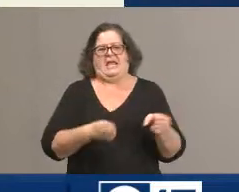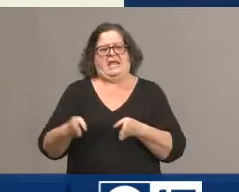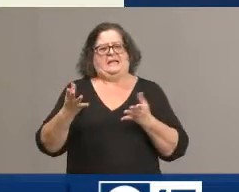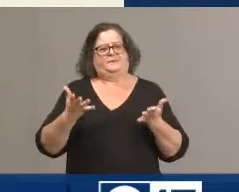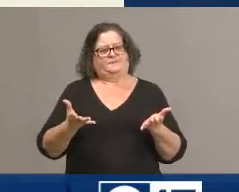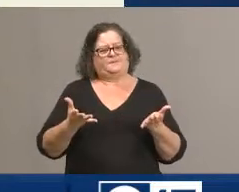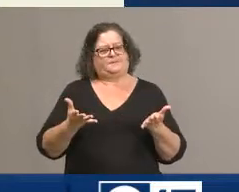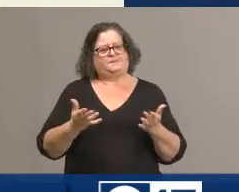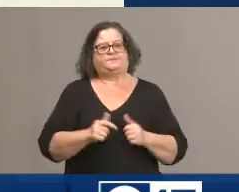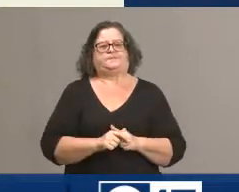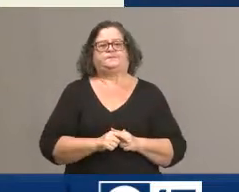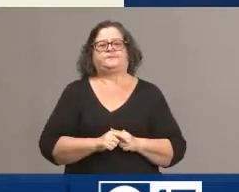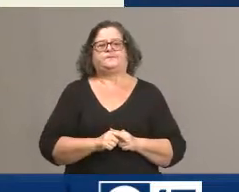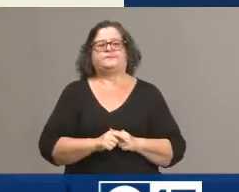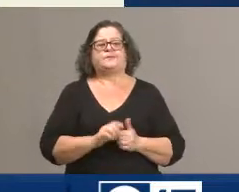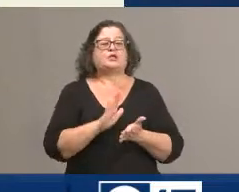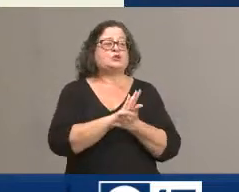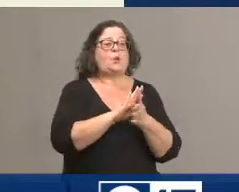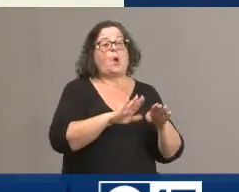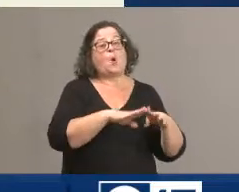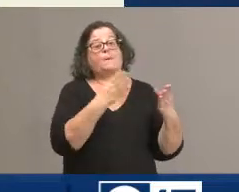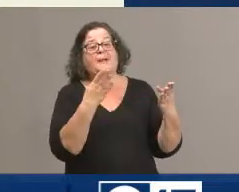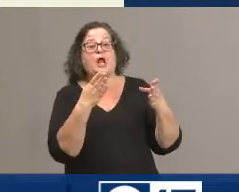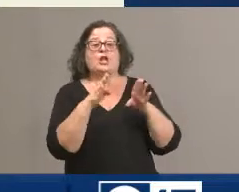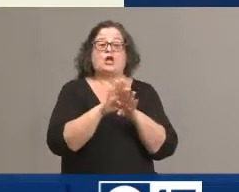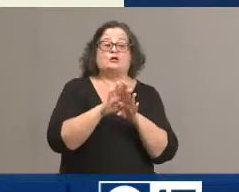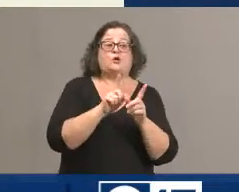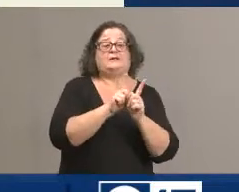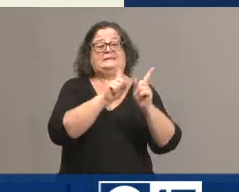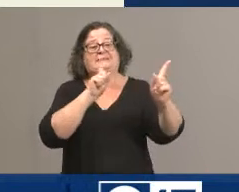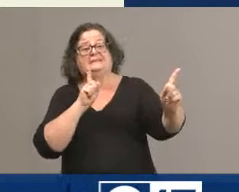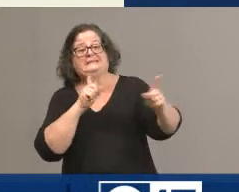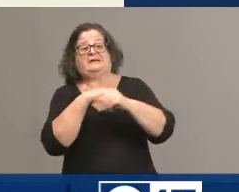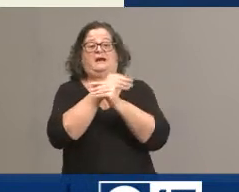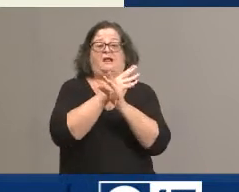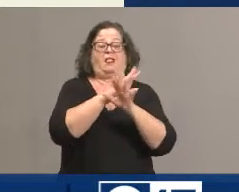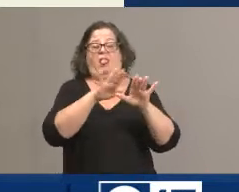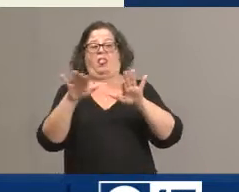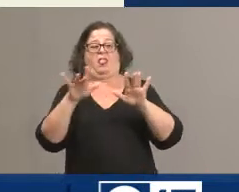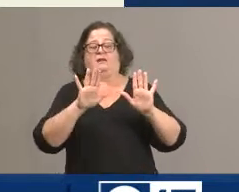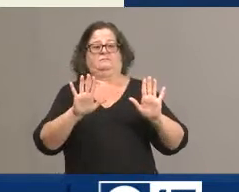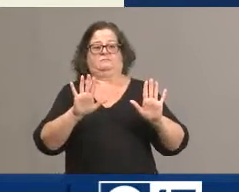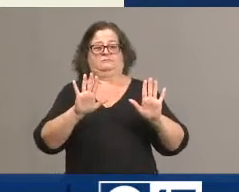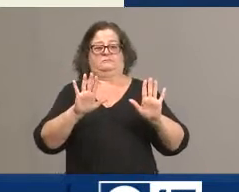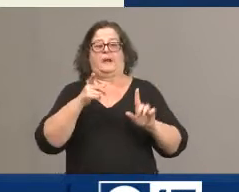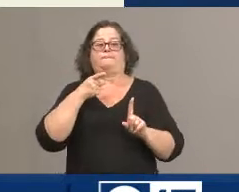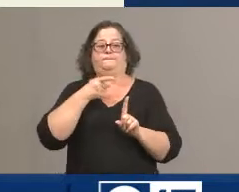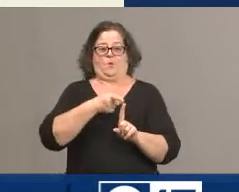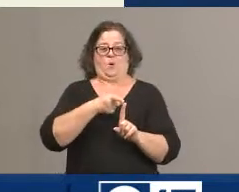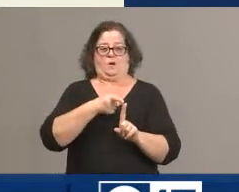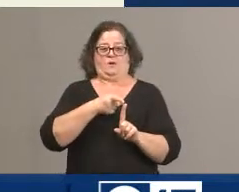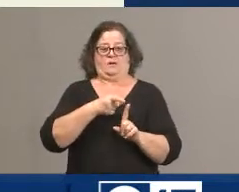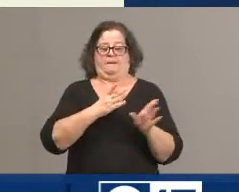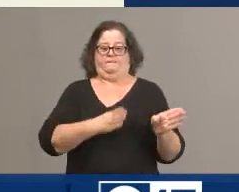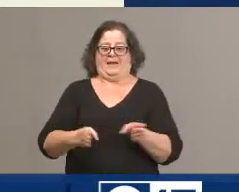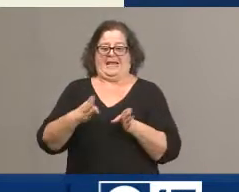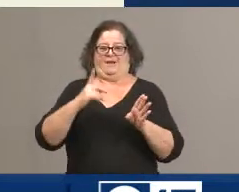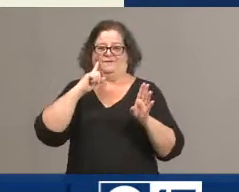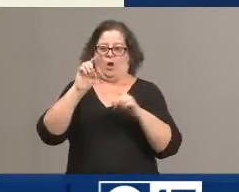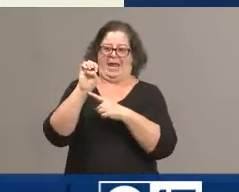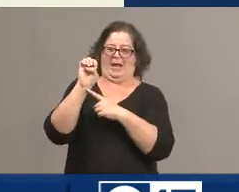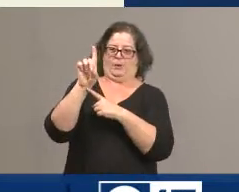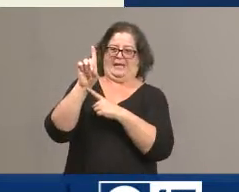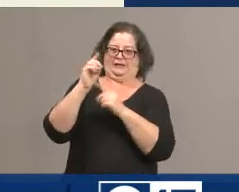that our kids are being educated, and if that's by distance learning or flexible other means, and then the